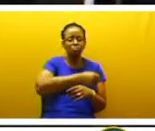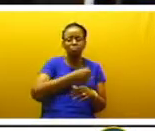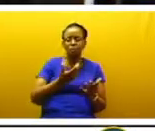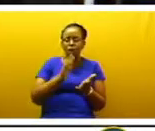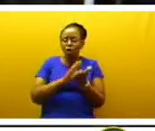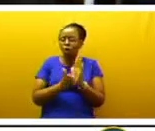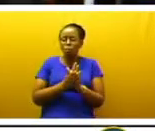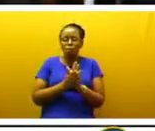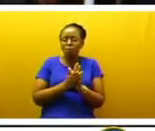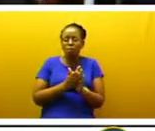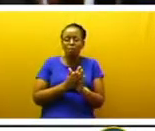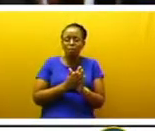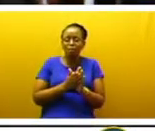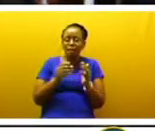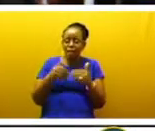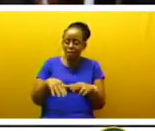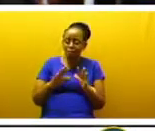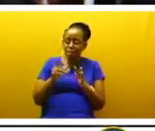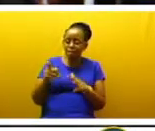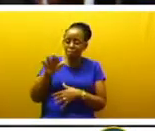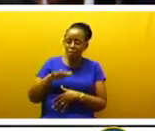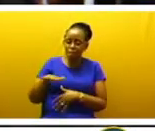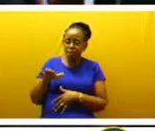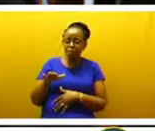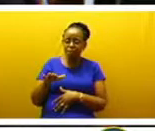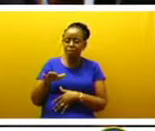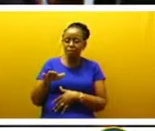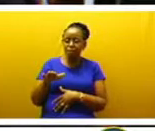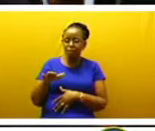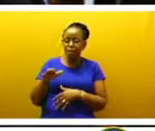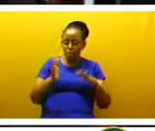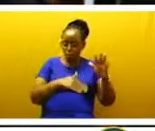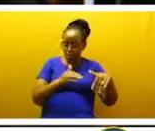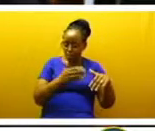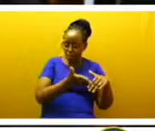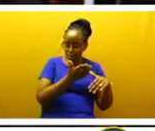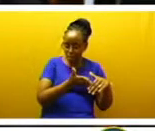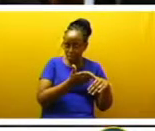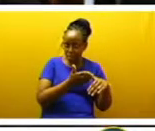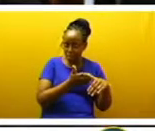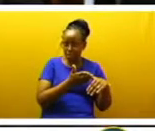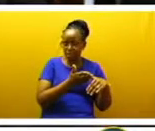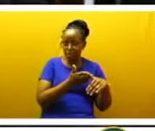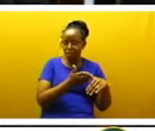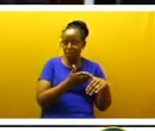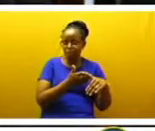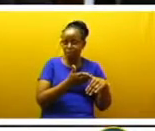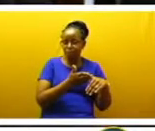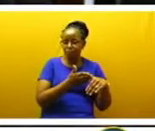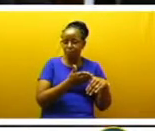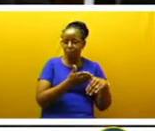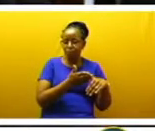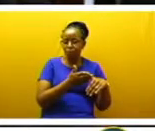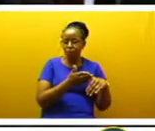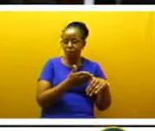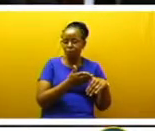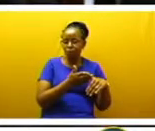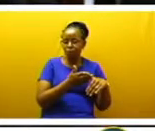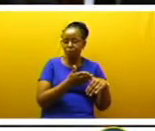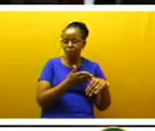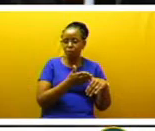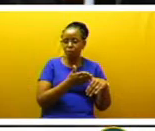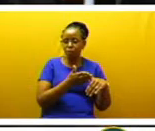Nobody left that hall in the imminent expectation of